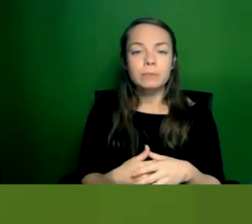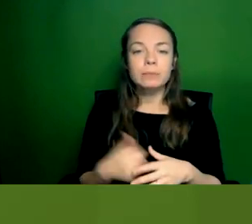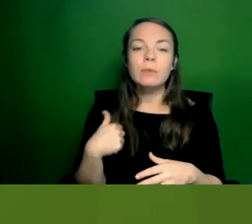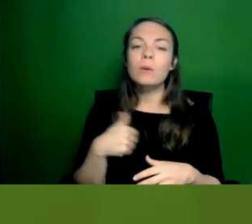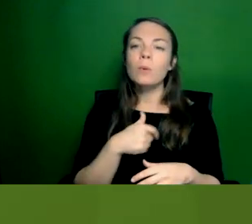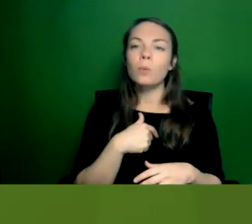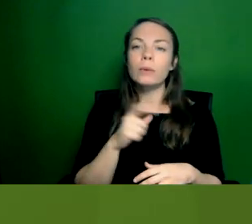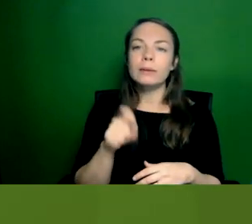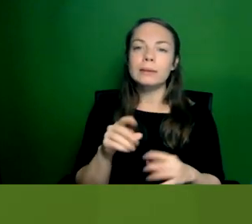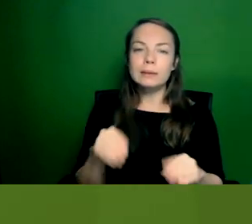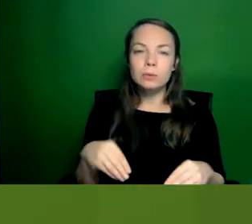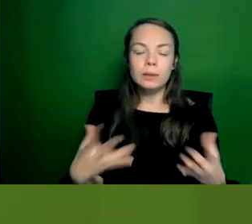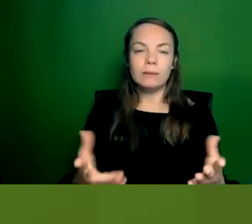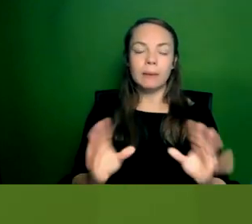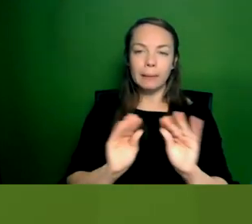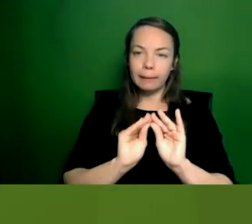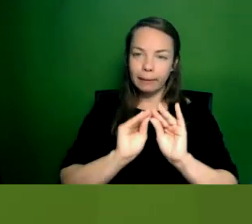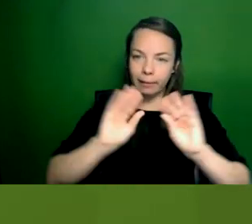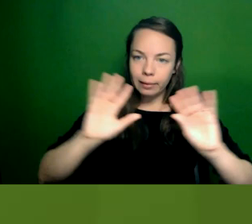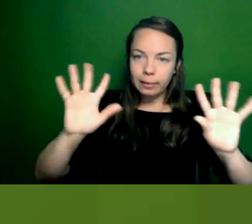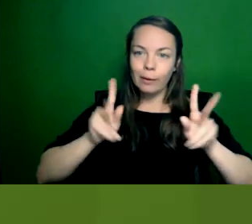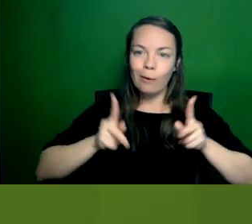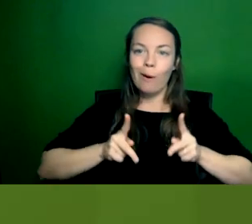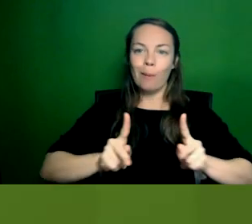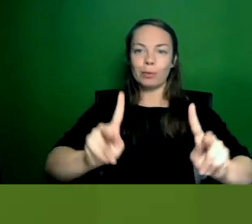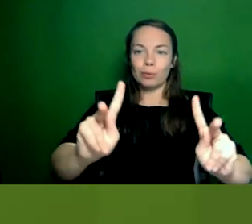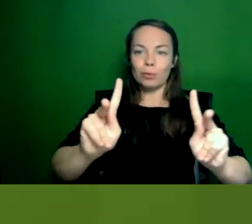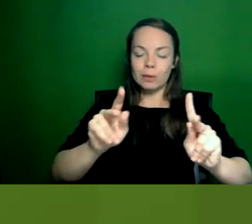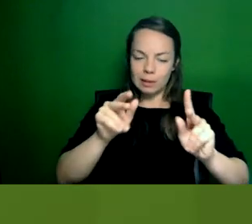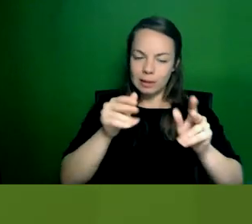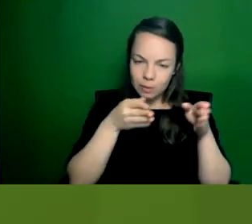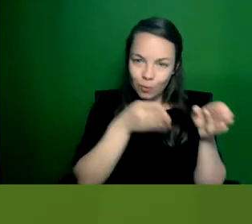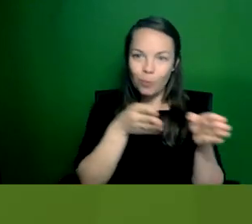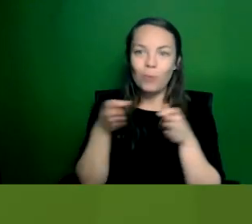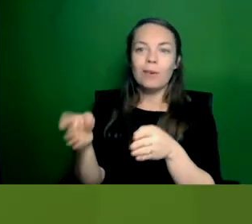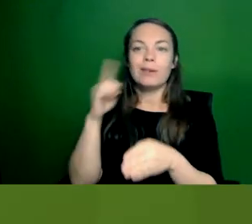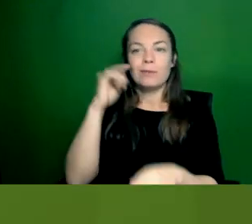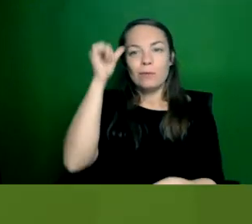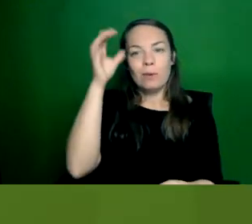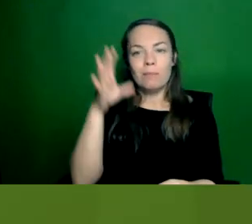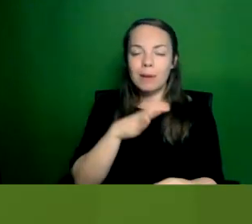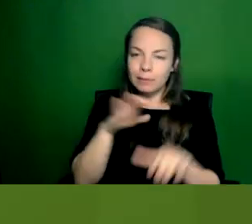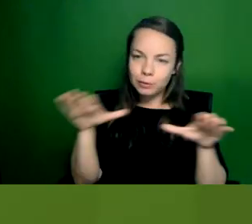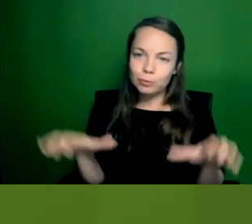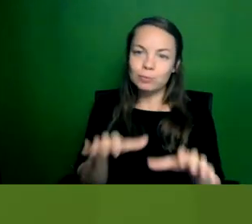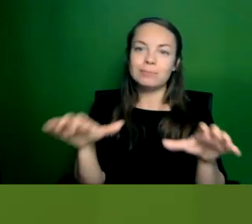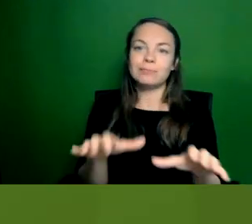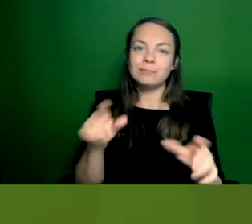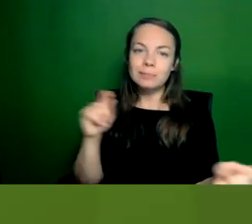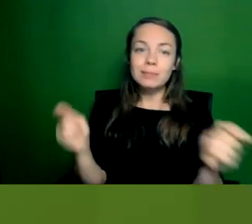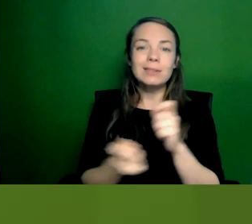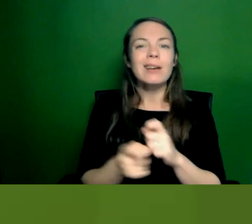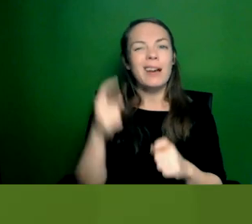clear opportunities and ways for men to take action, no matter where we are. And I think we're missing that as a whole